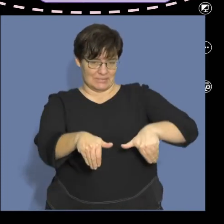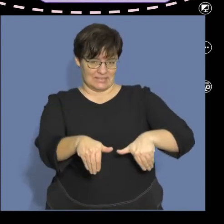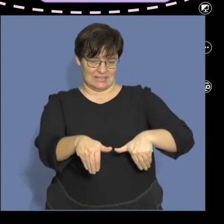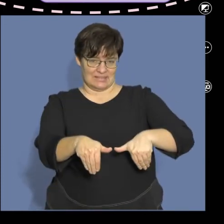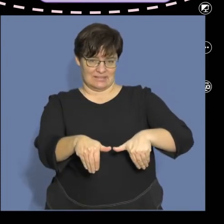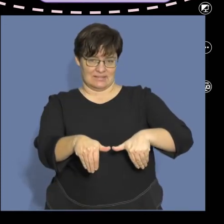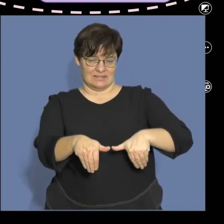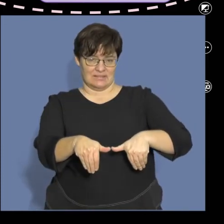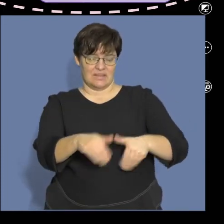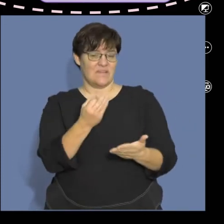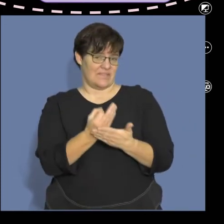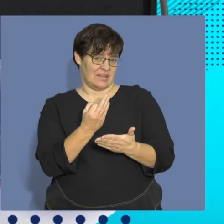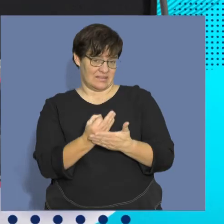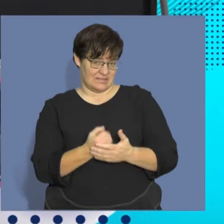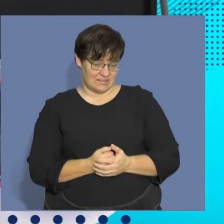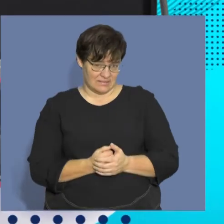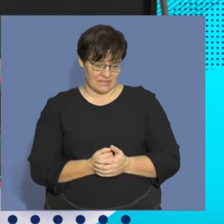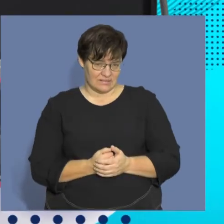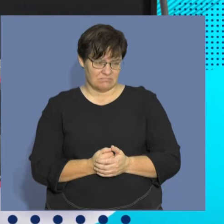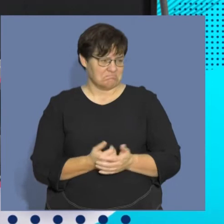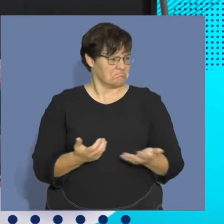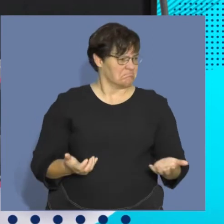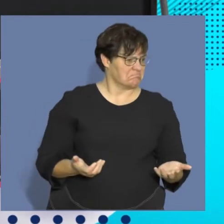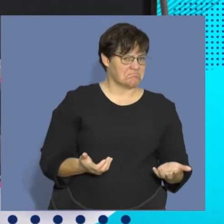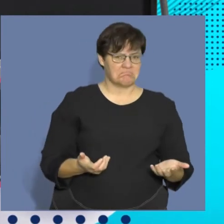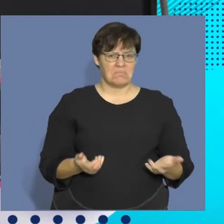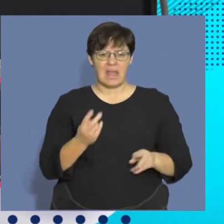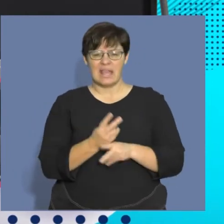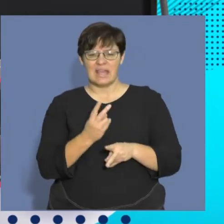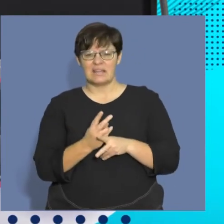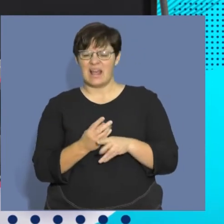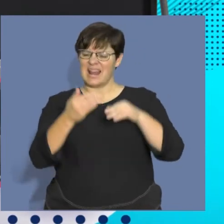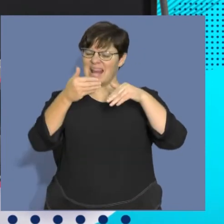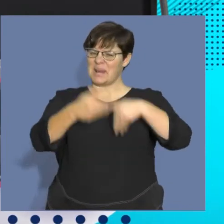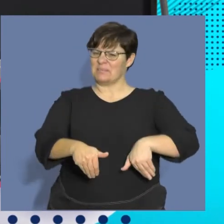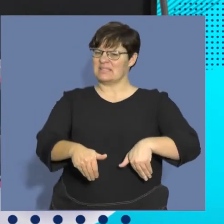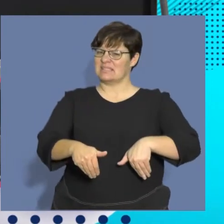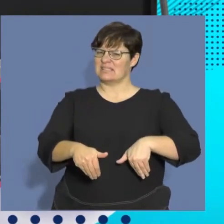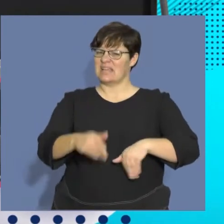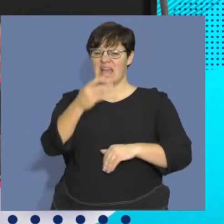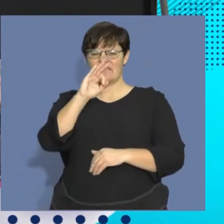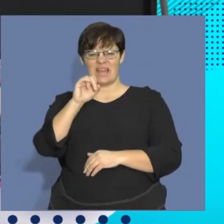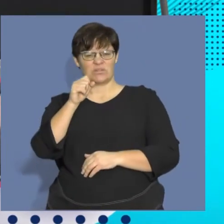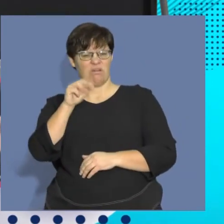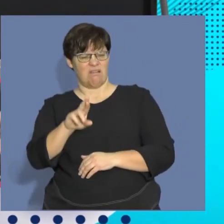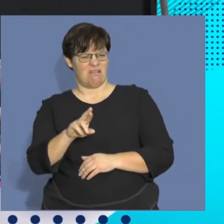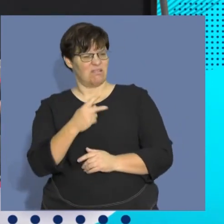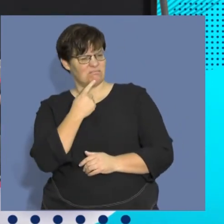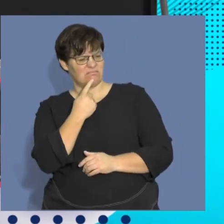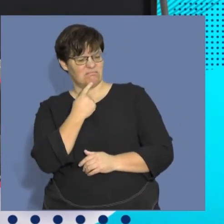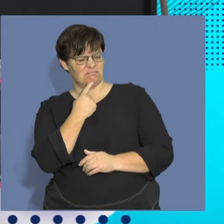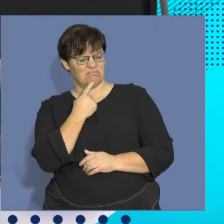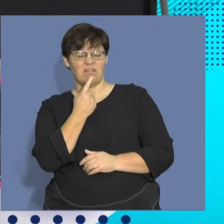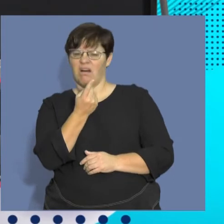limiting factors. Now, once again, limiting factors, these are terms